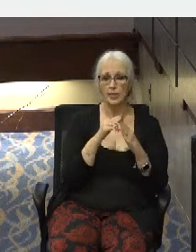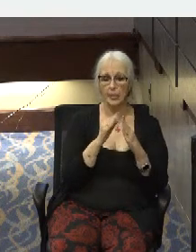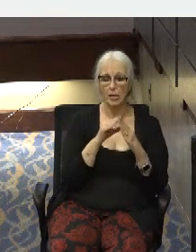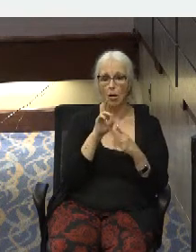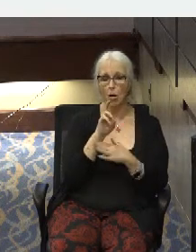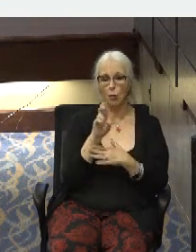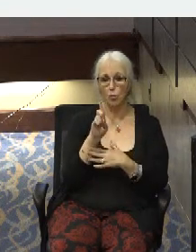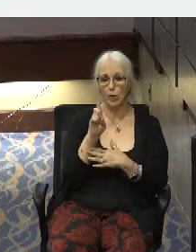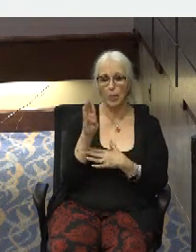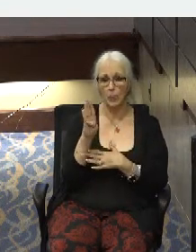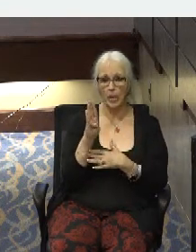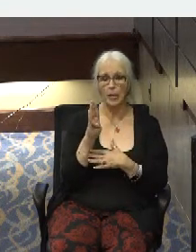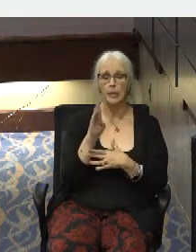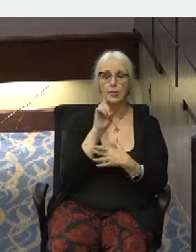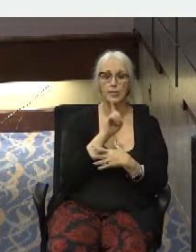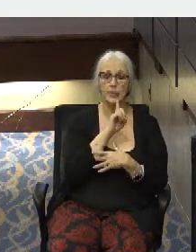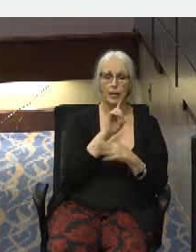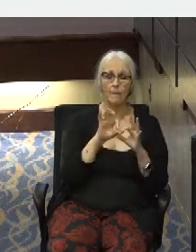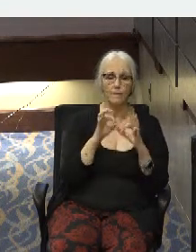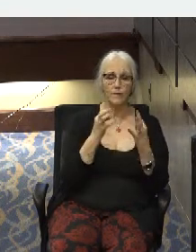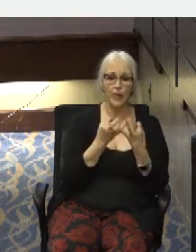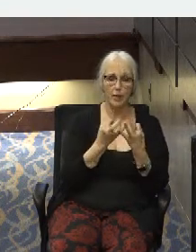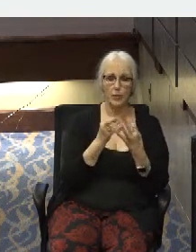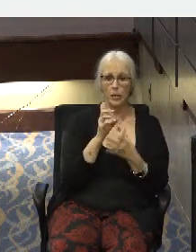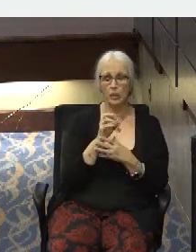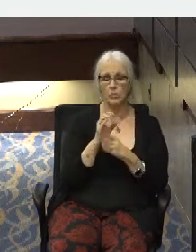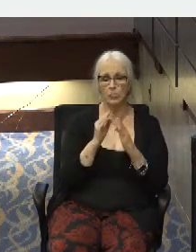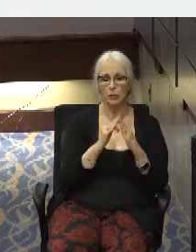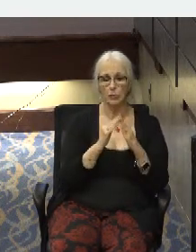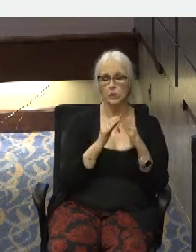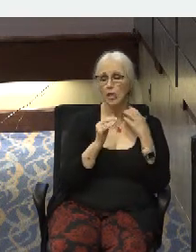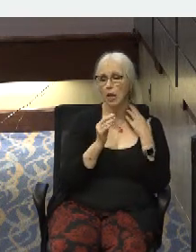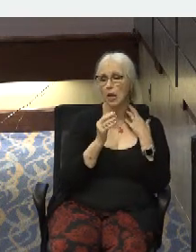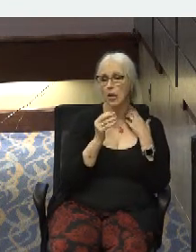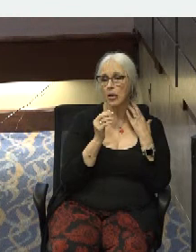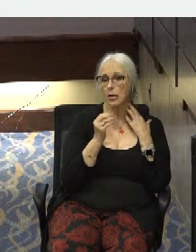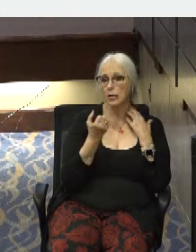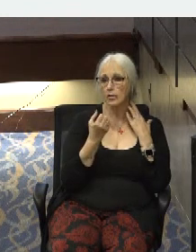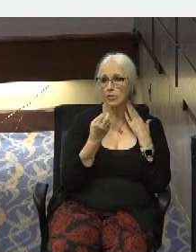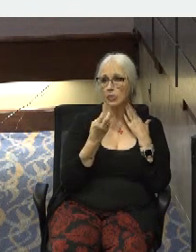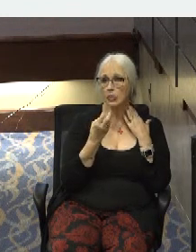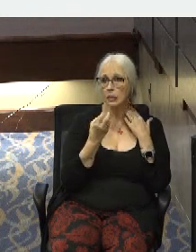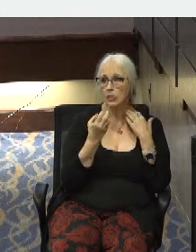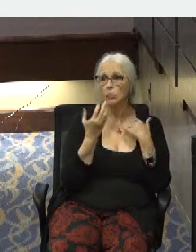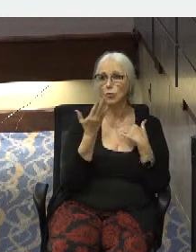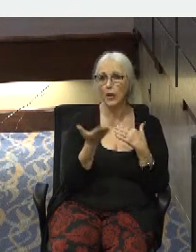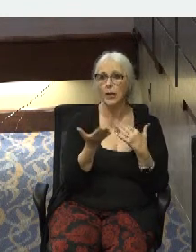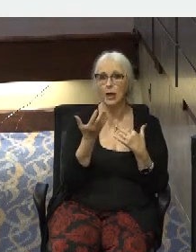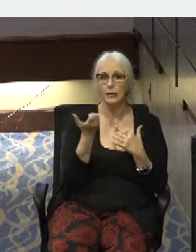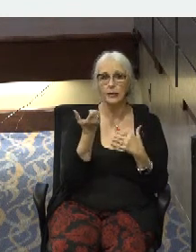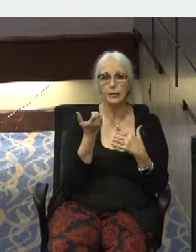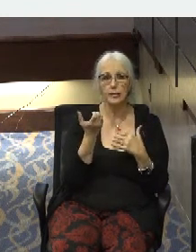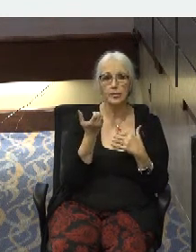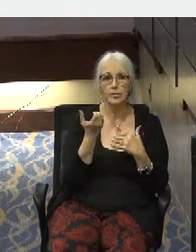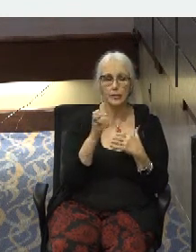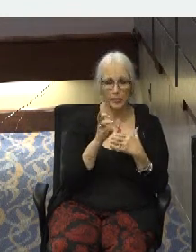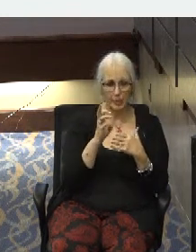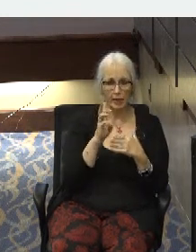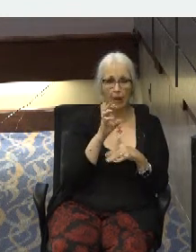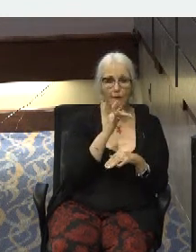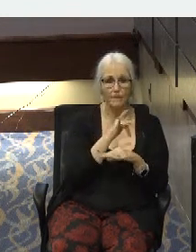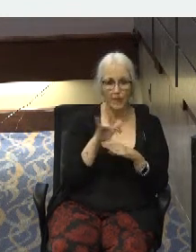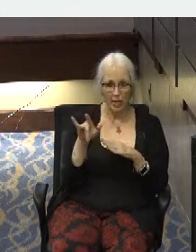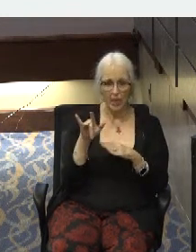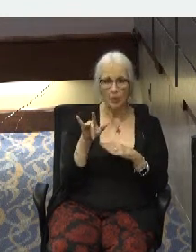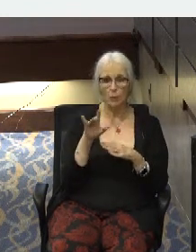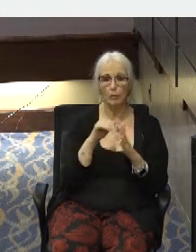R1B single-family residential. This is an existing vacant, there is an existing vacant building that was formerly known